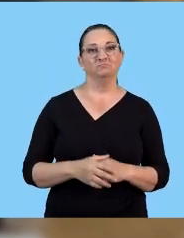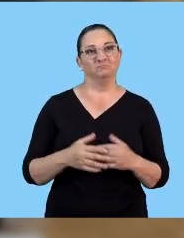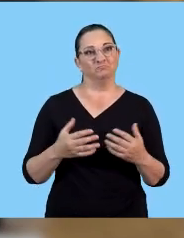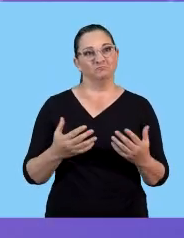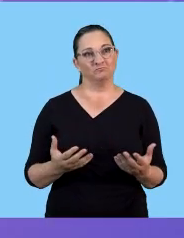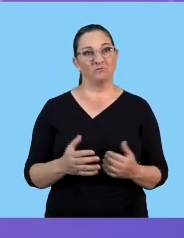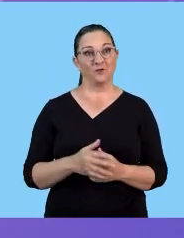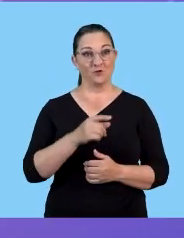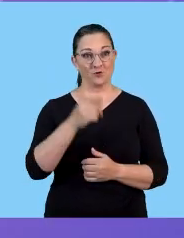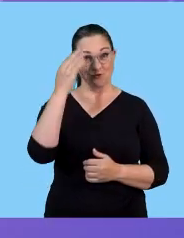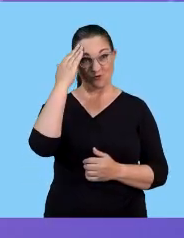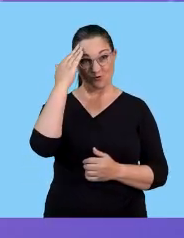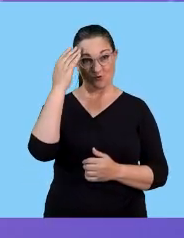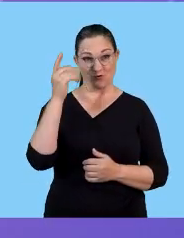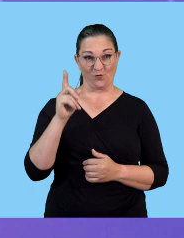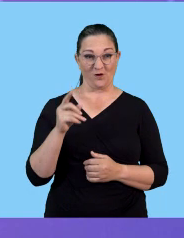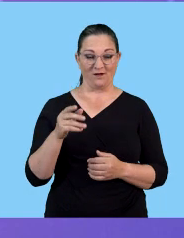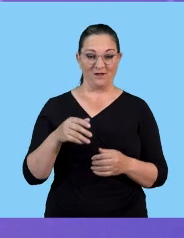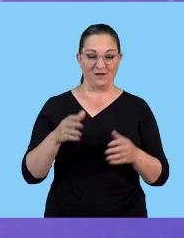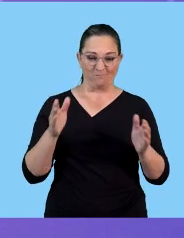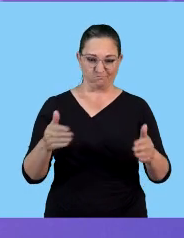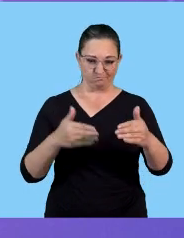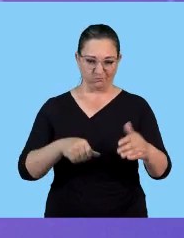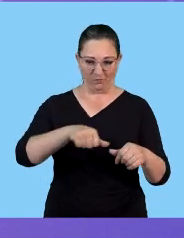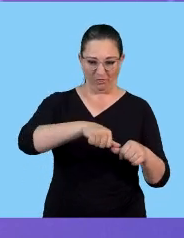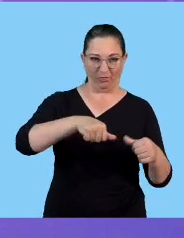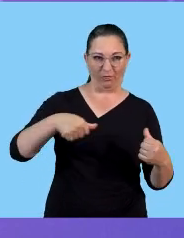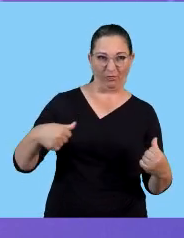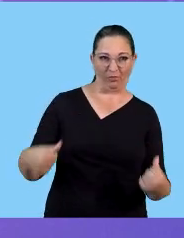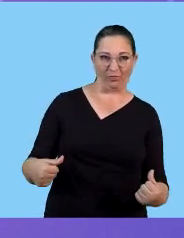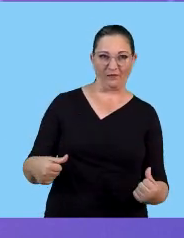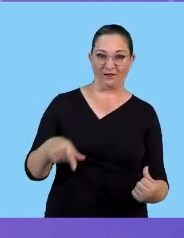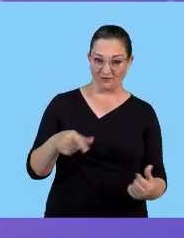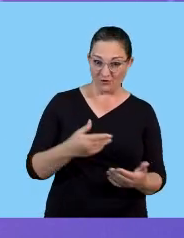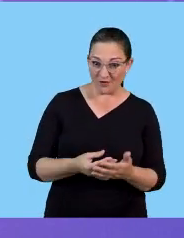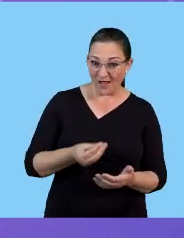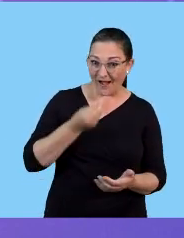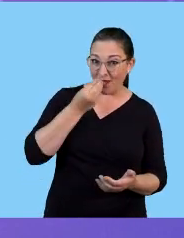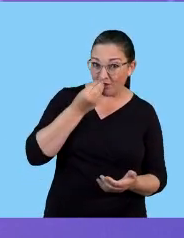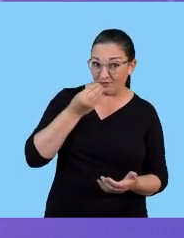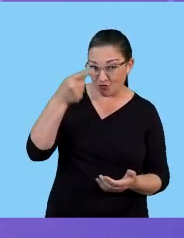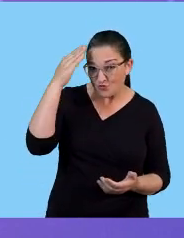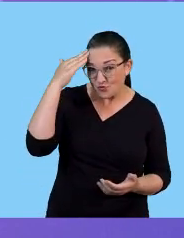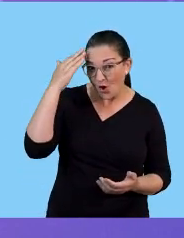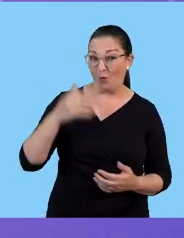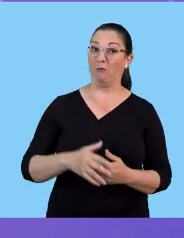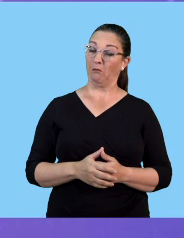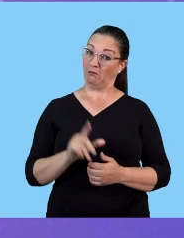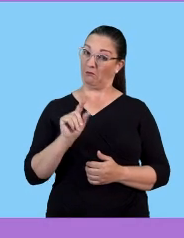So, did you know some packaging material is edible, so you can actually eat that? Wow, imagine,